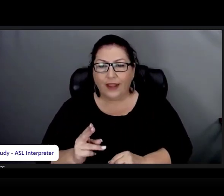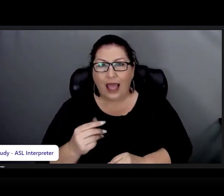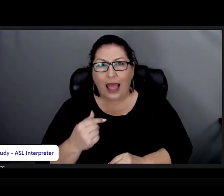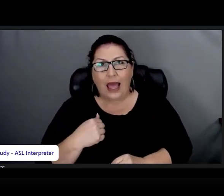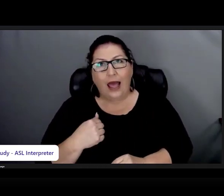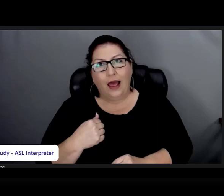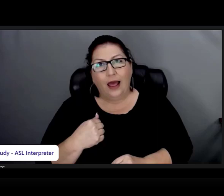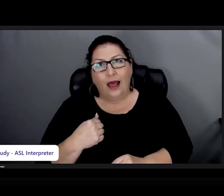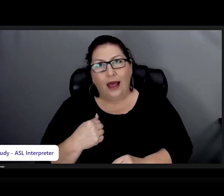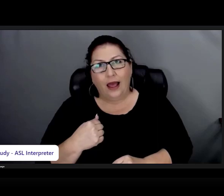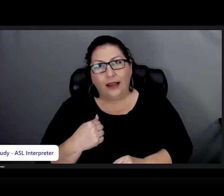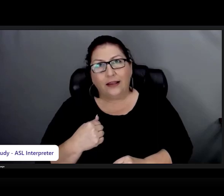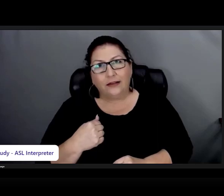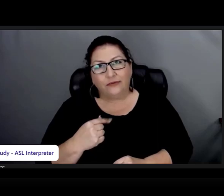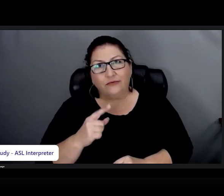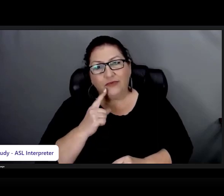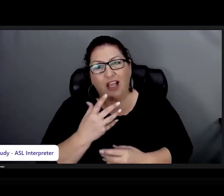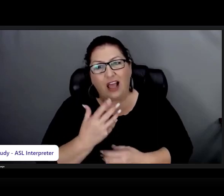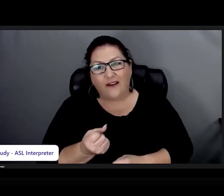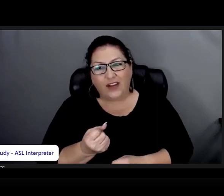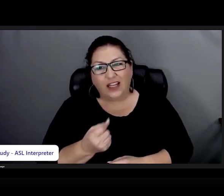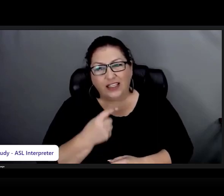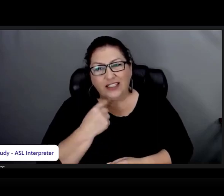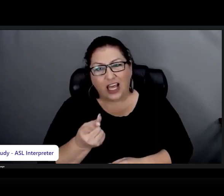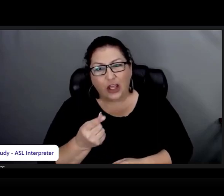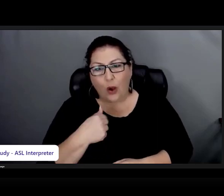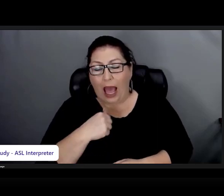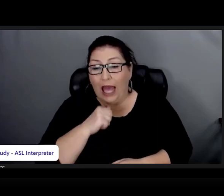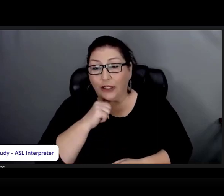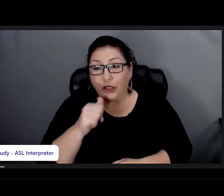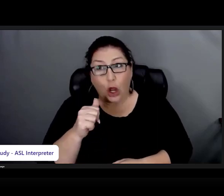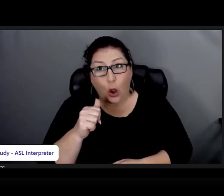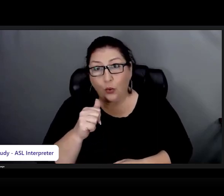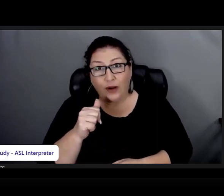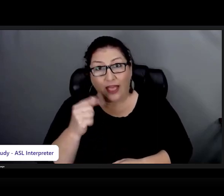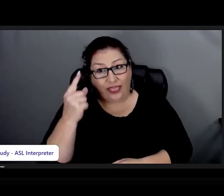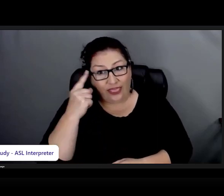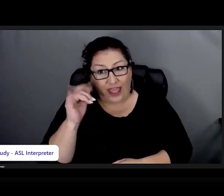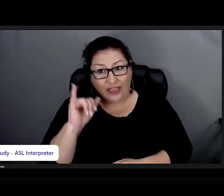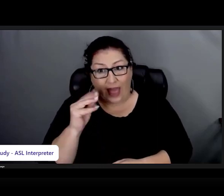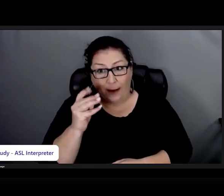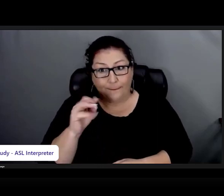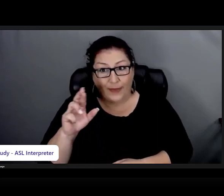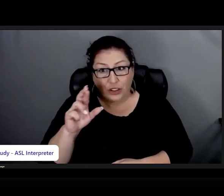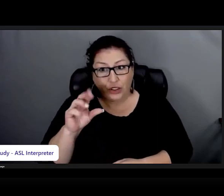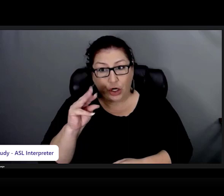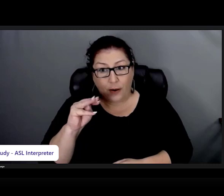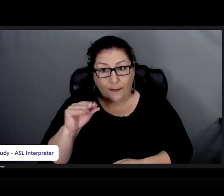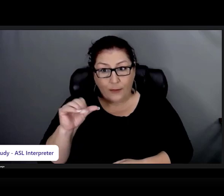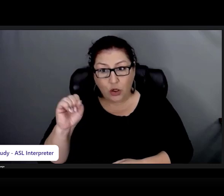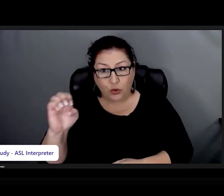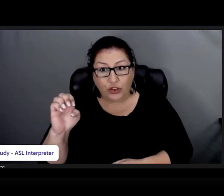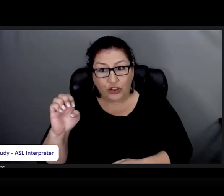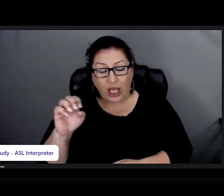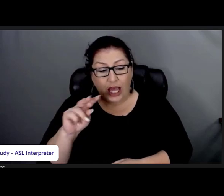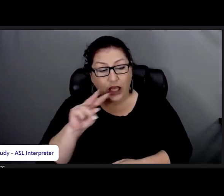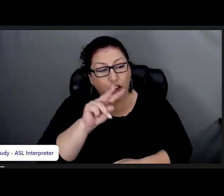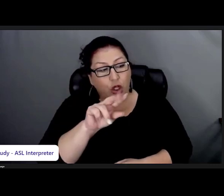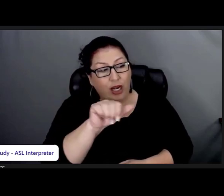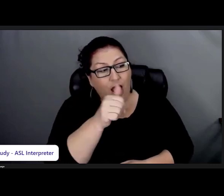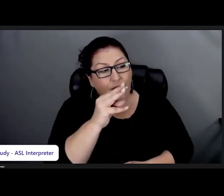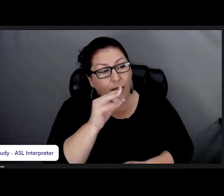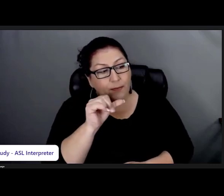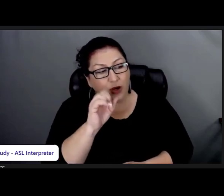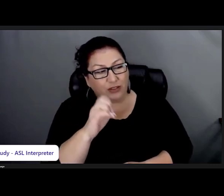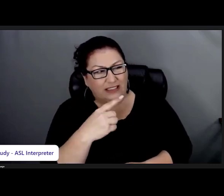can pretty confidently tell you that I don't anticipate that Mr. Moose is looking at the other moose and saying,